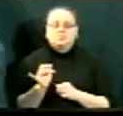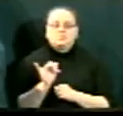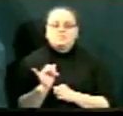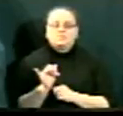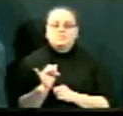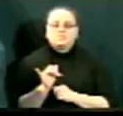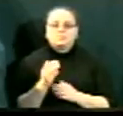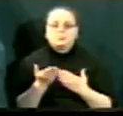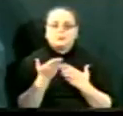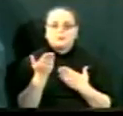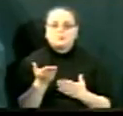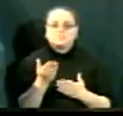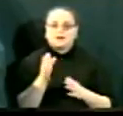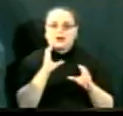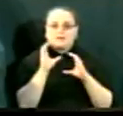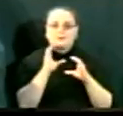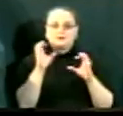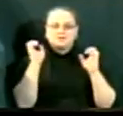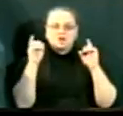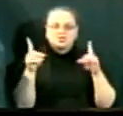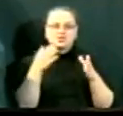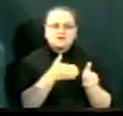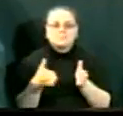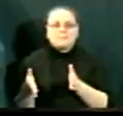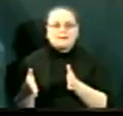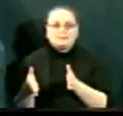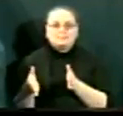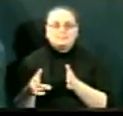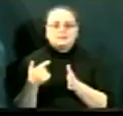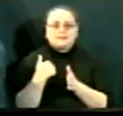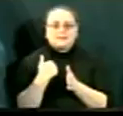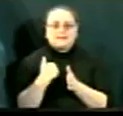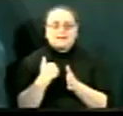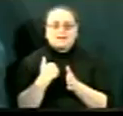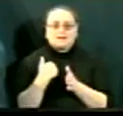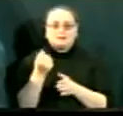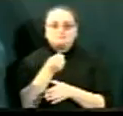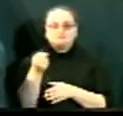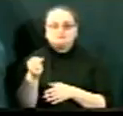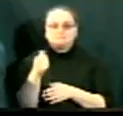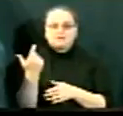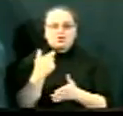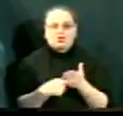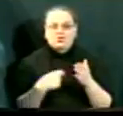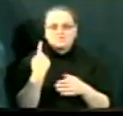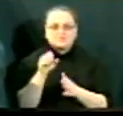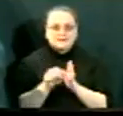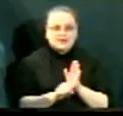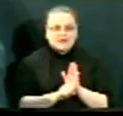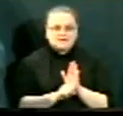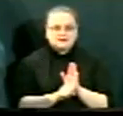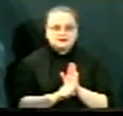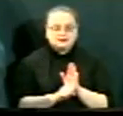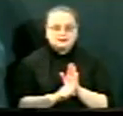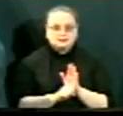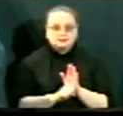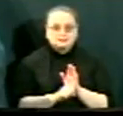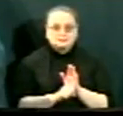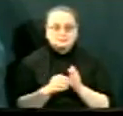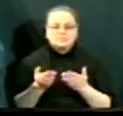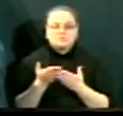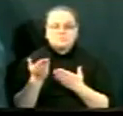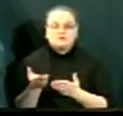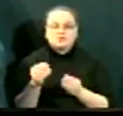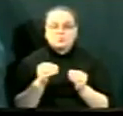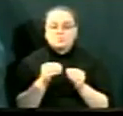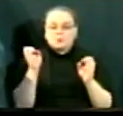also presented a communication and education plan that I've implemented all across the state that will provide